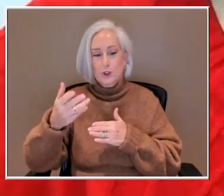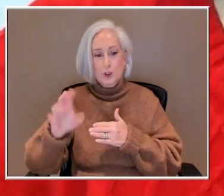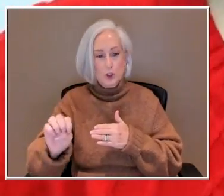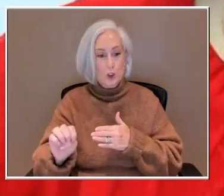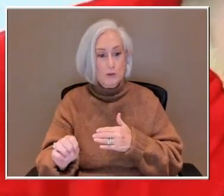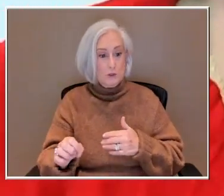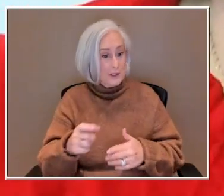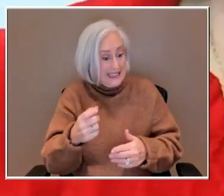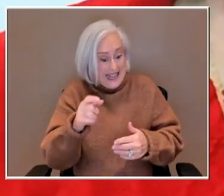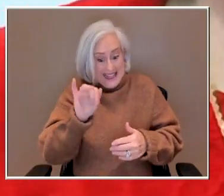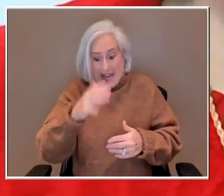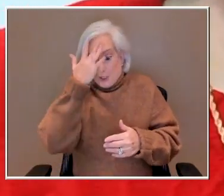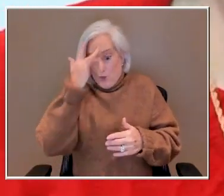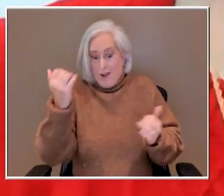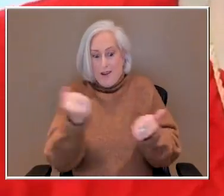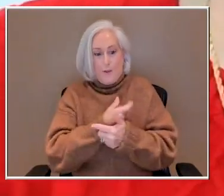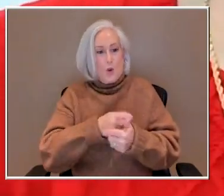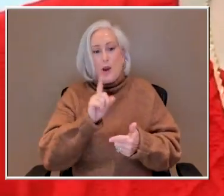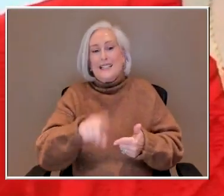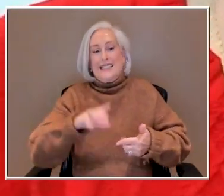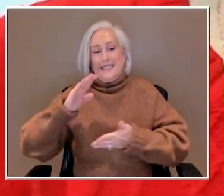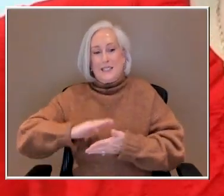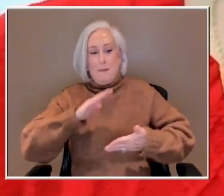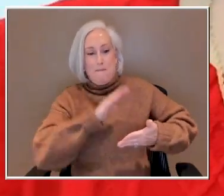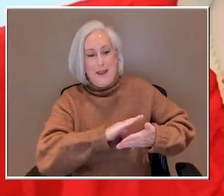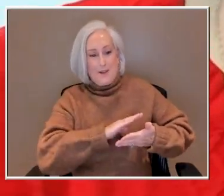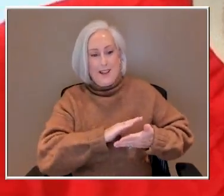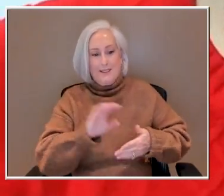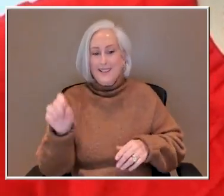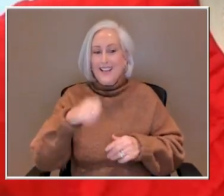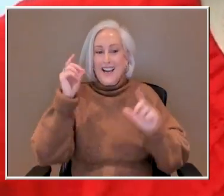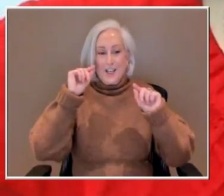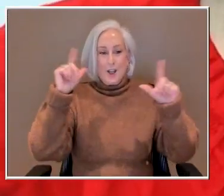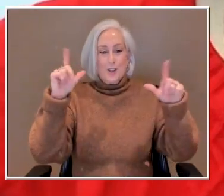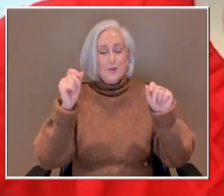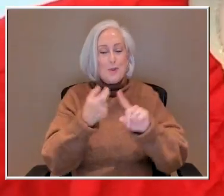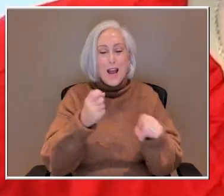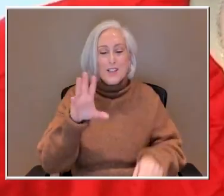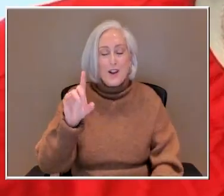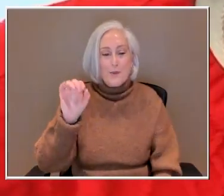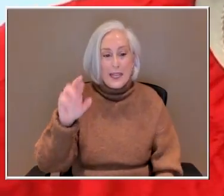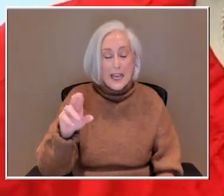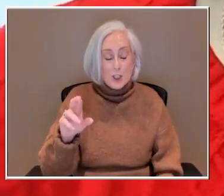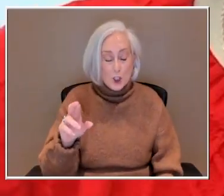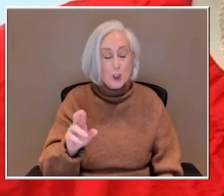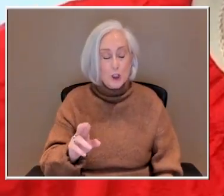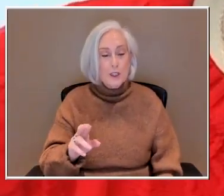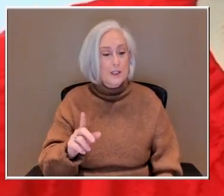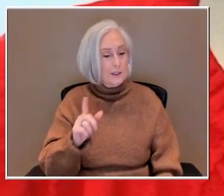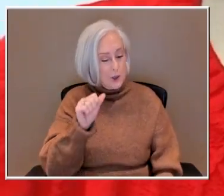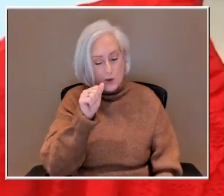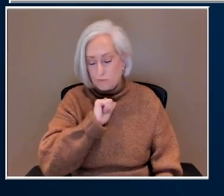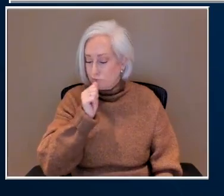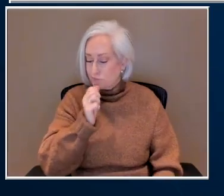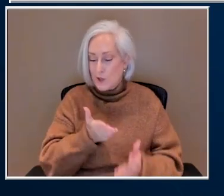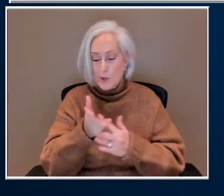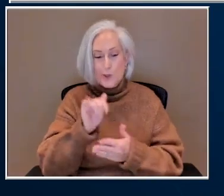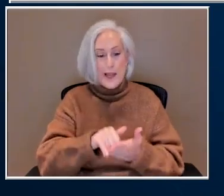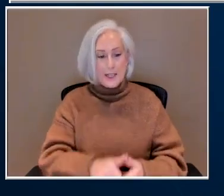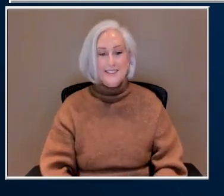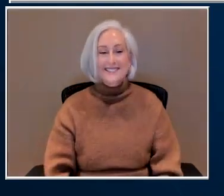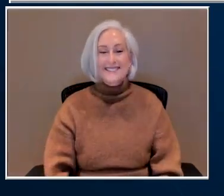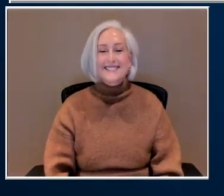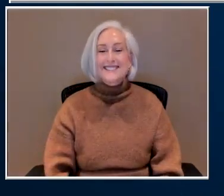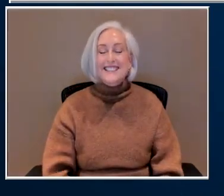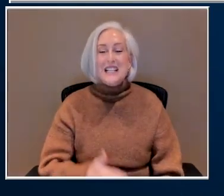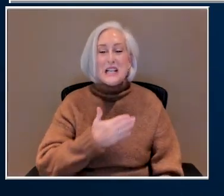knowing of it being there. So yet again, another surprise by cancer. But yeah, we're moving through it. Well, we're